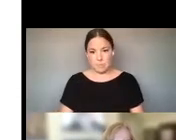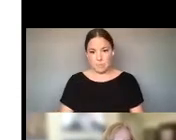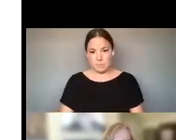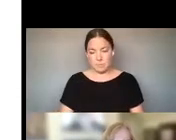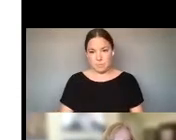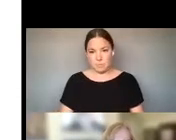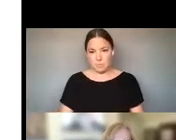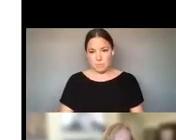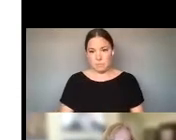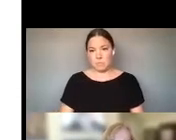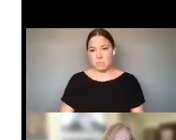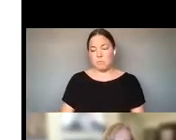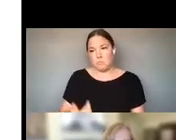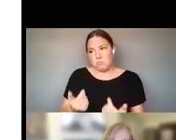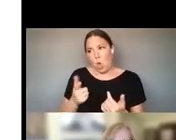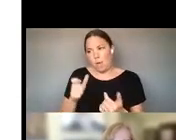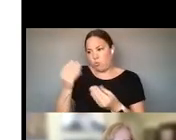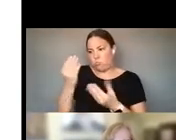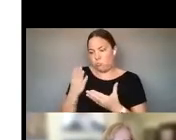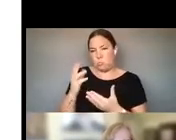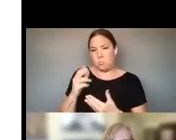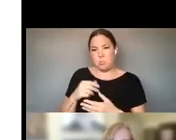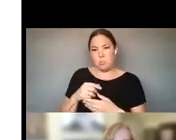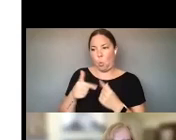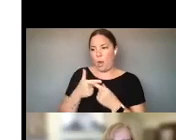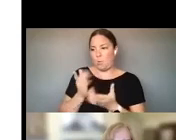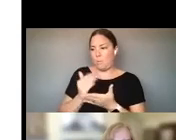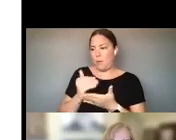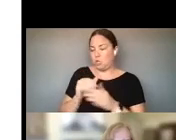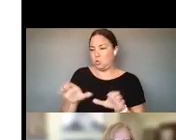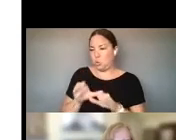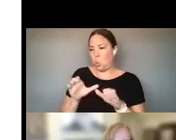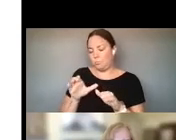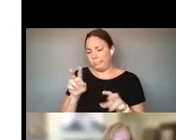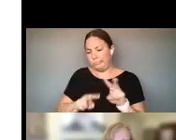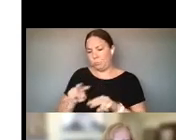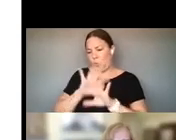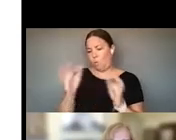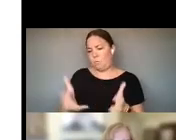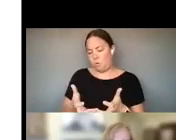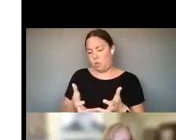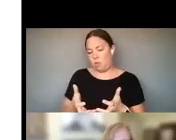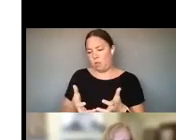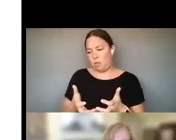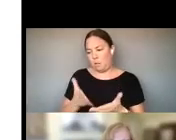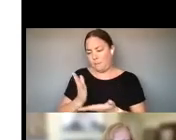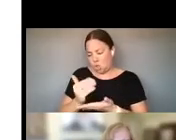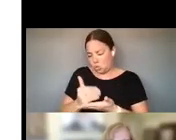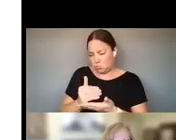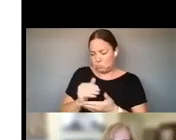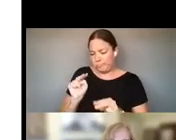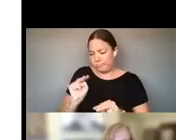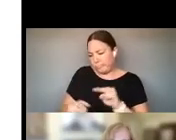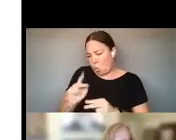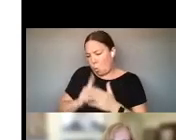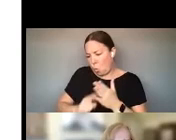let the arts endowment know, you know, so when you're doing your budgeting, take a look at your overall, um, your overall budget and what, what you're going to